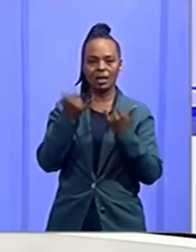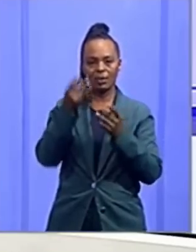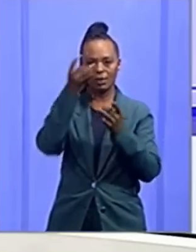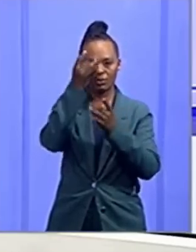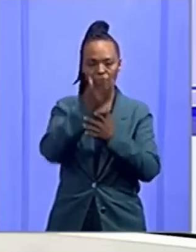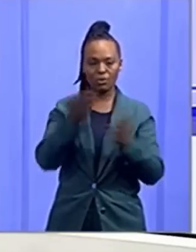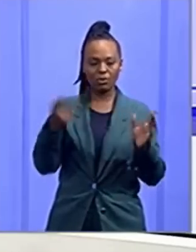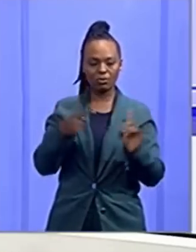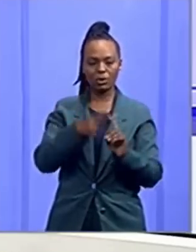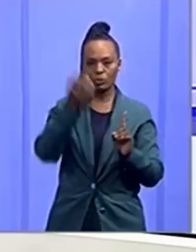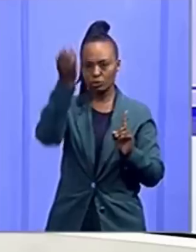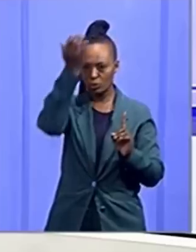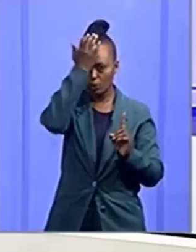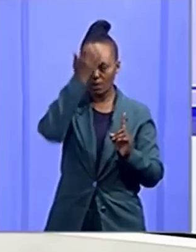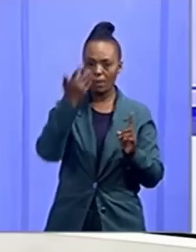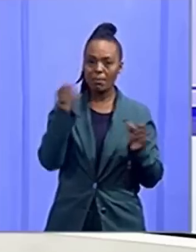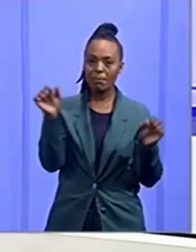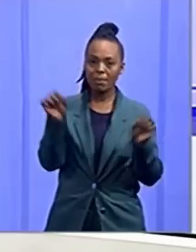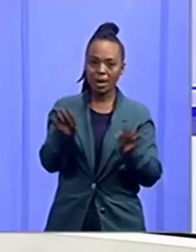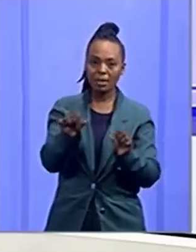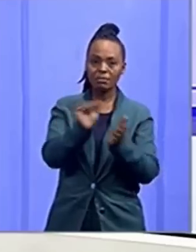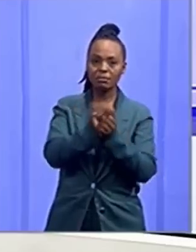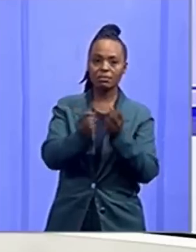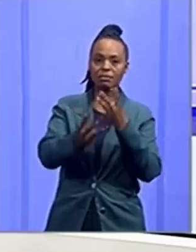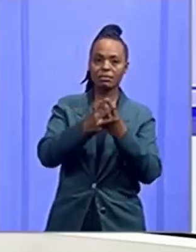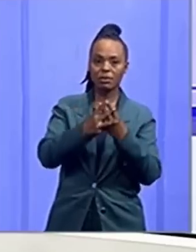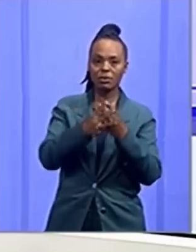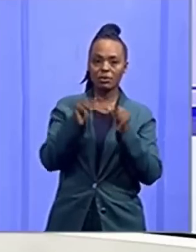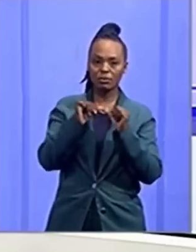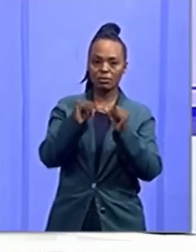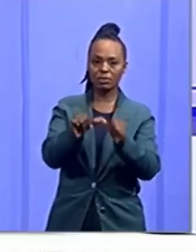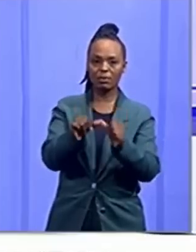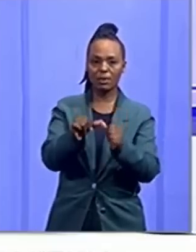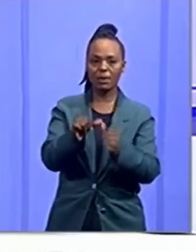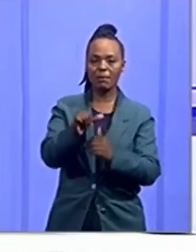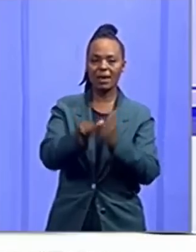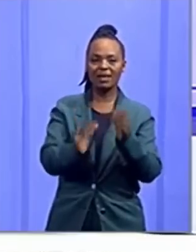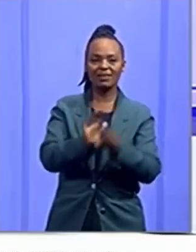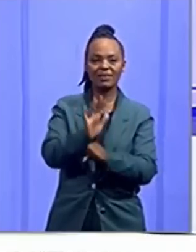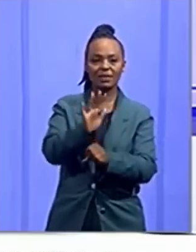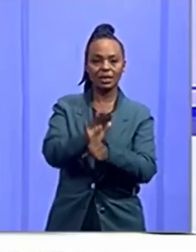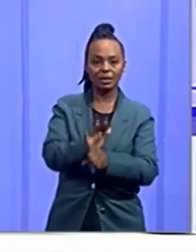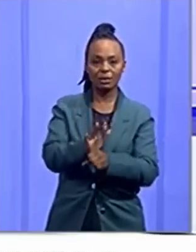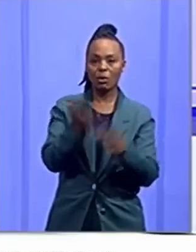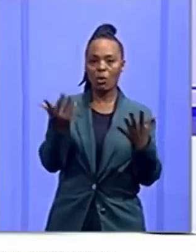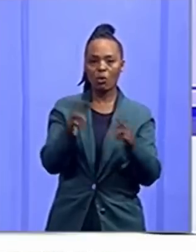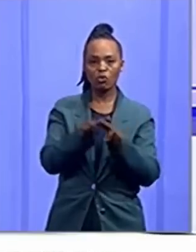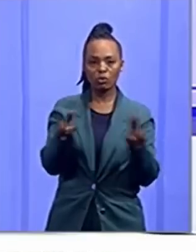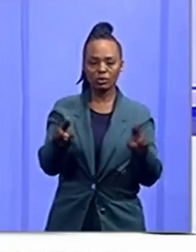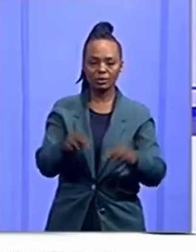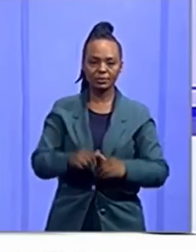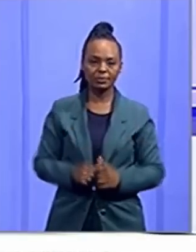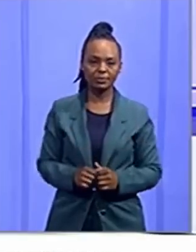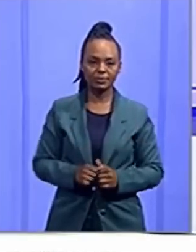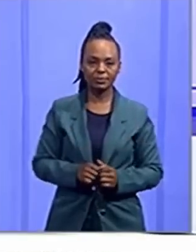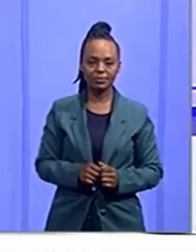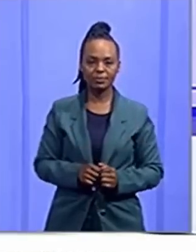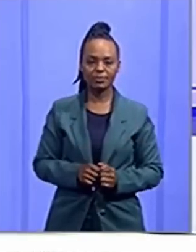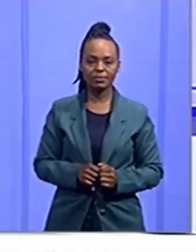Zuma o tshwanetse go boela kwa kgolegelong go konosetsa sekwebo sa gagwe sa ngwaga le dikgwedi di le 3 kgotsa nnyaa.